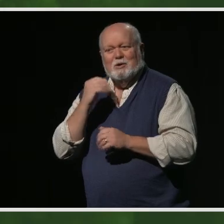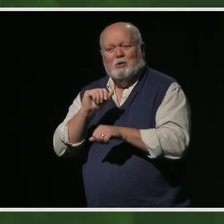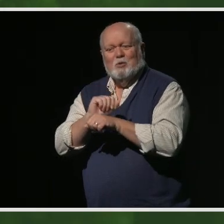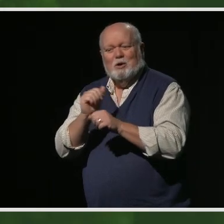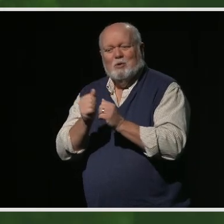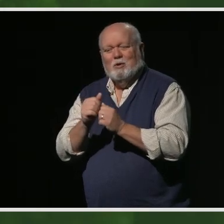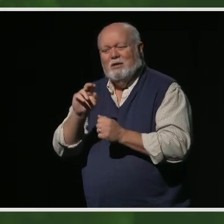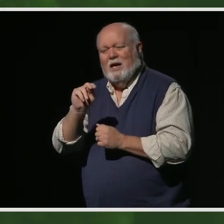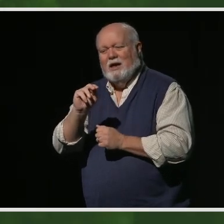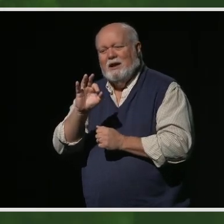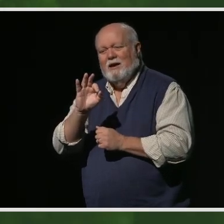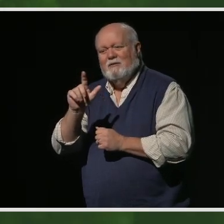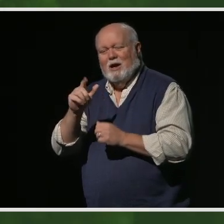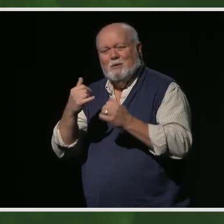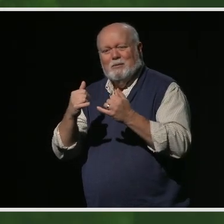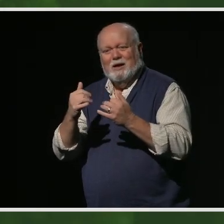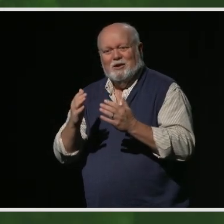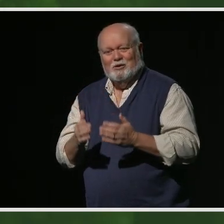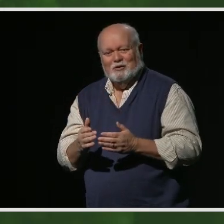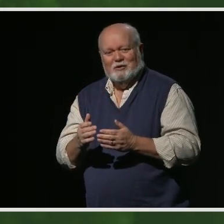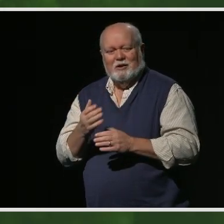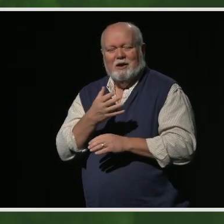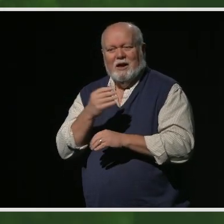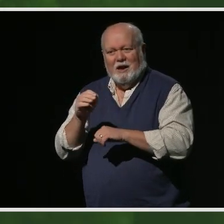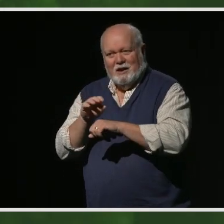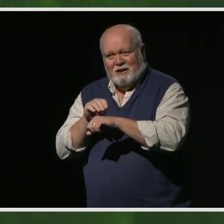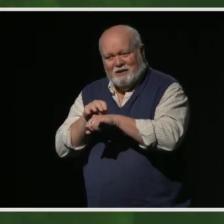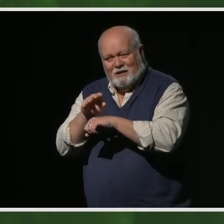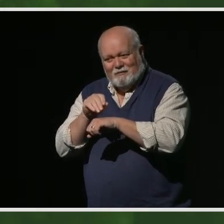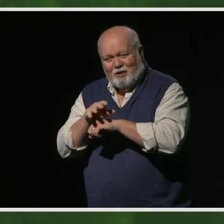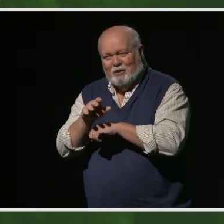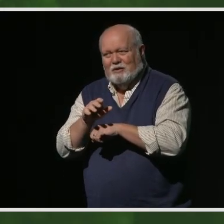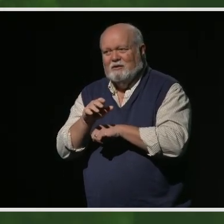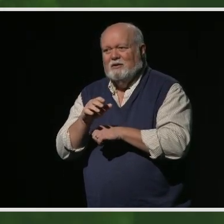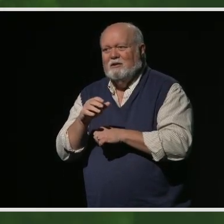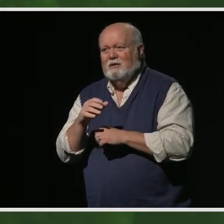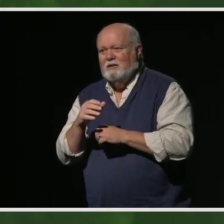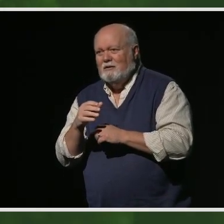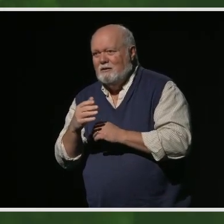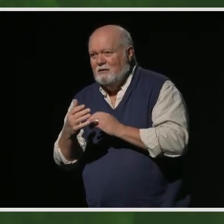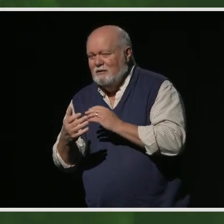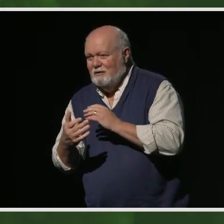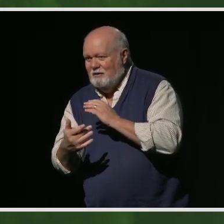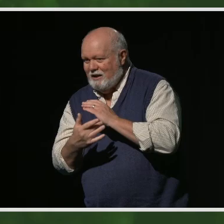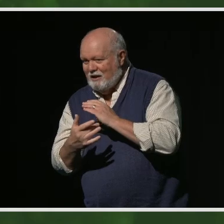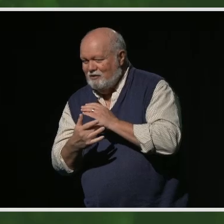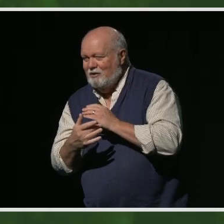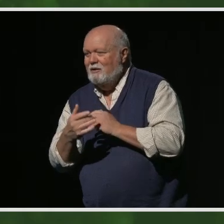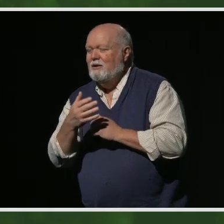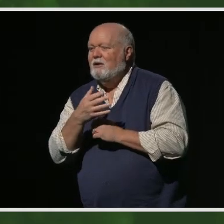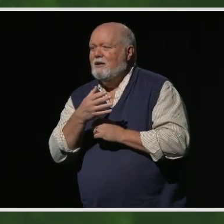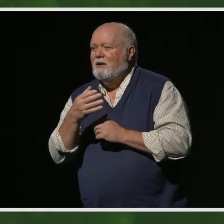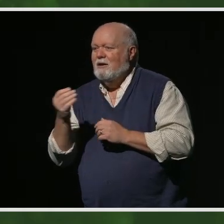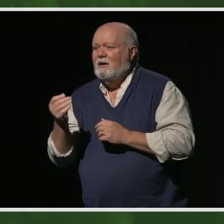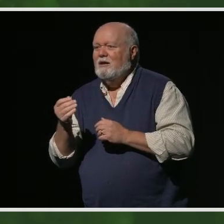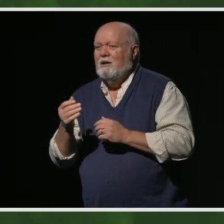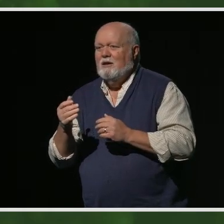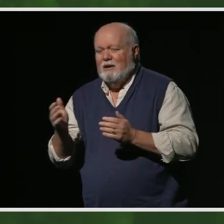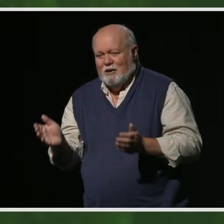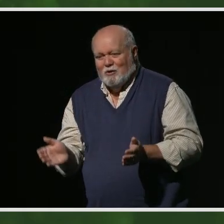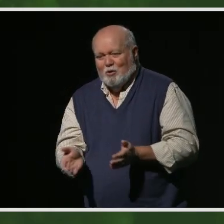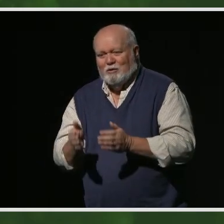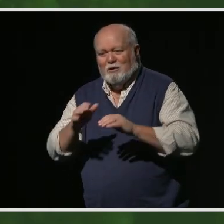players and advising to Technogym, consulting for Technogym, he drives performance and product